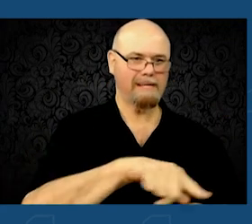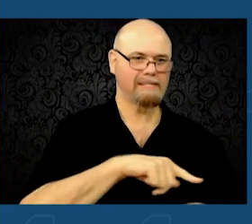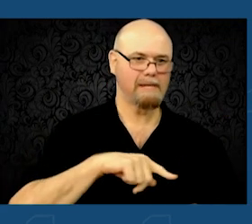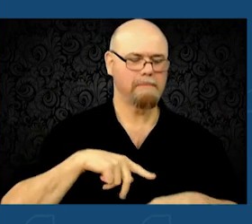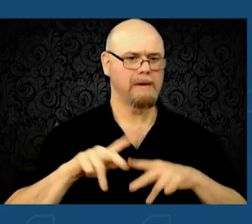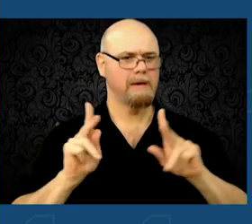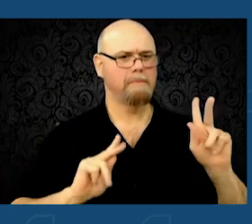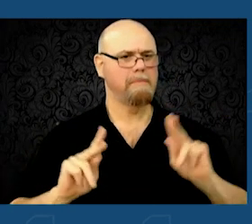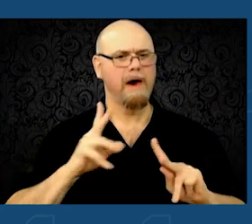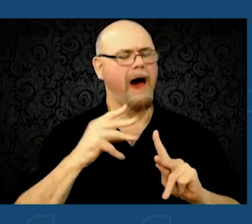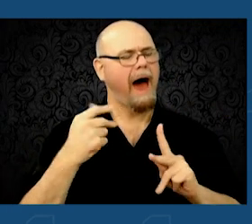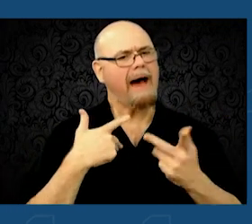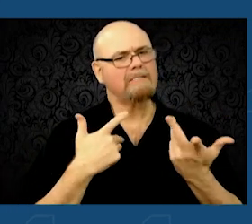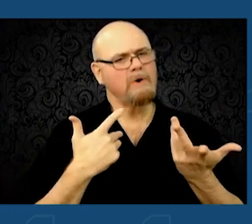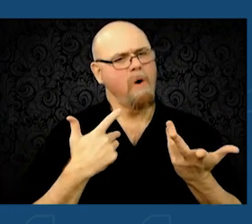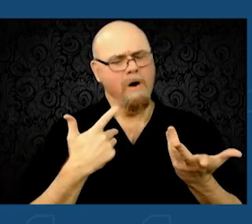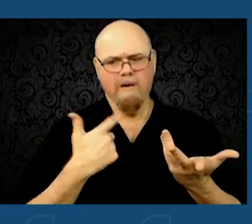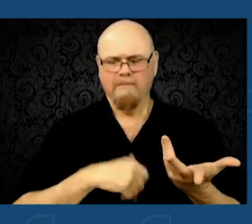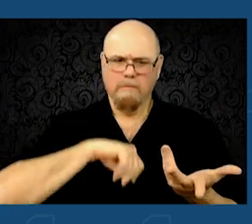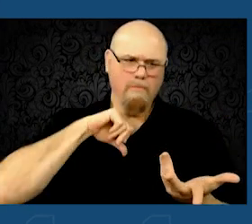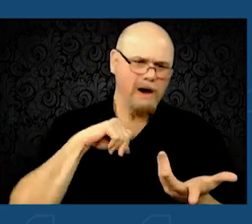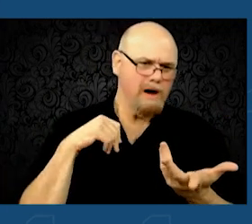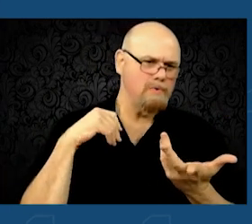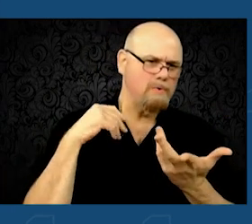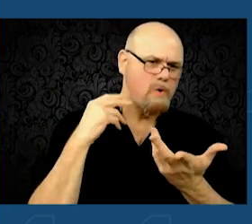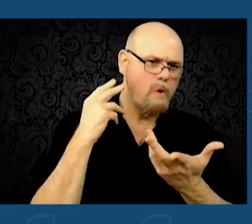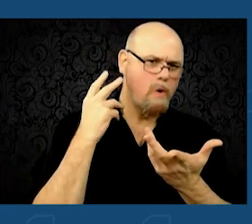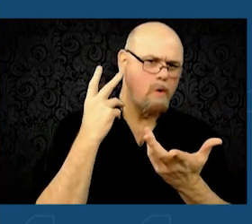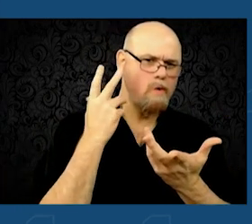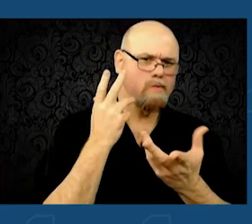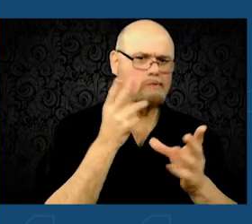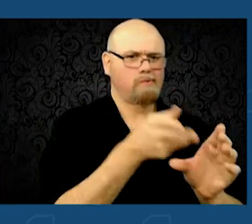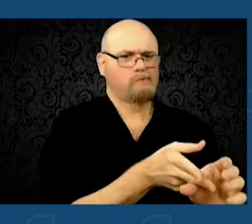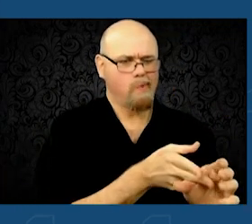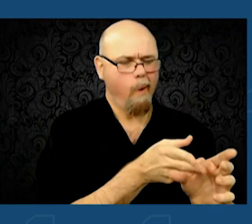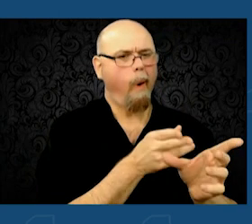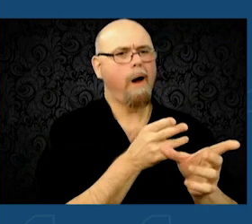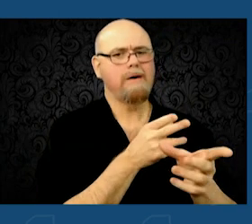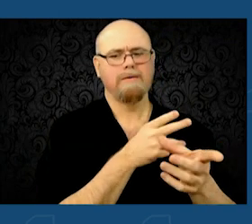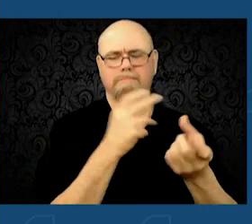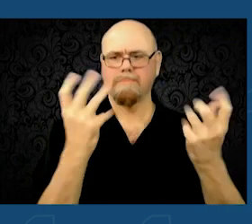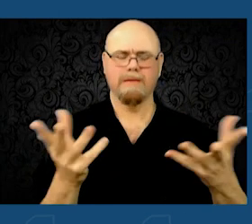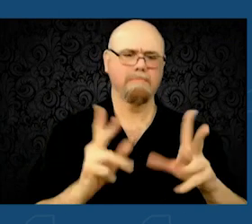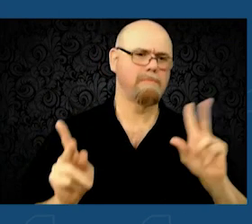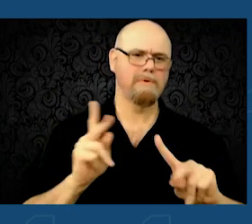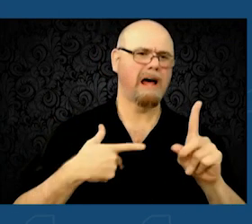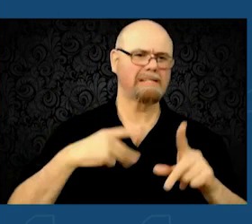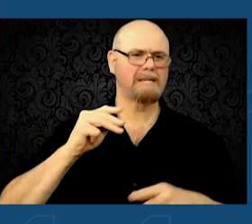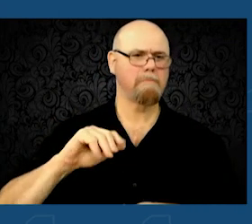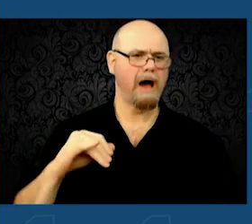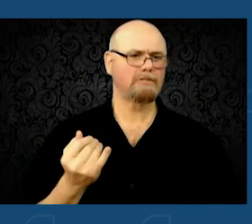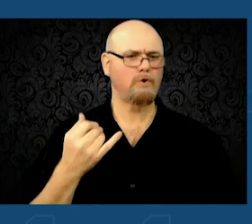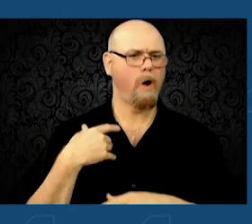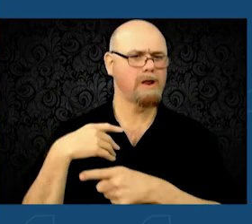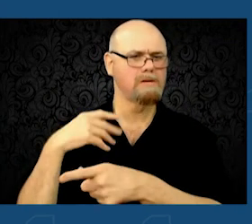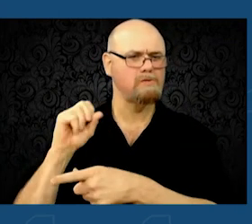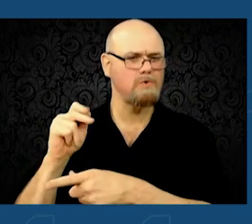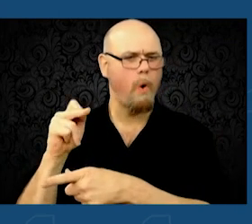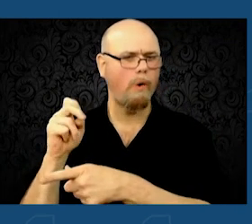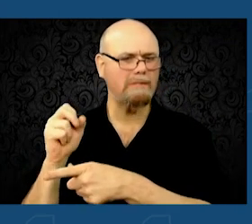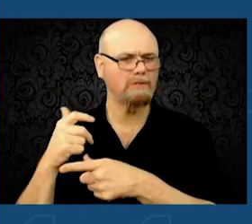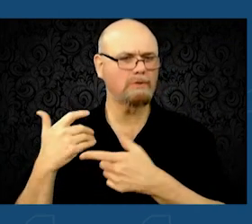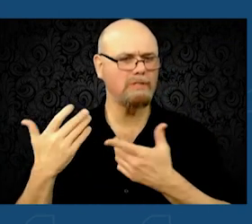the governor and all of my colleagues, and I see Majority Leader Peoples-Stokes here today. Again, a shout out to the